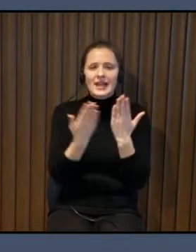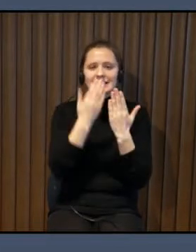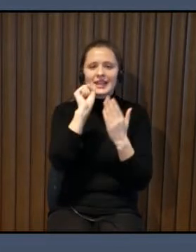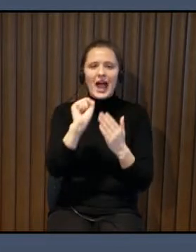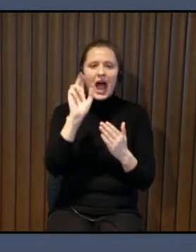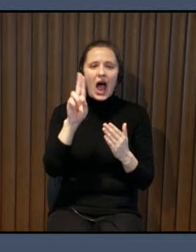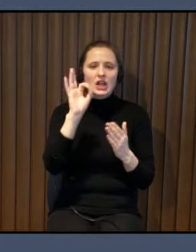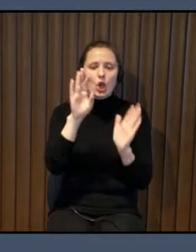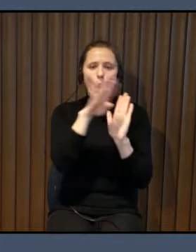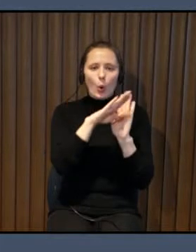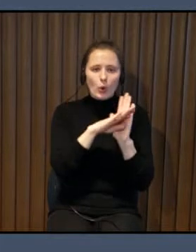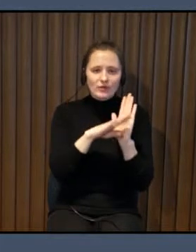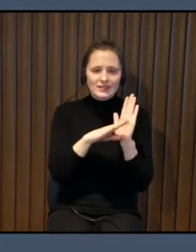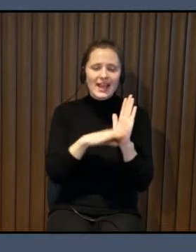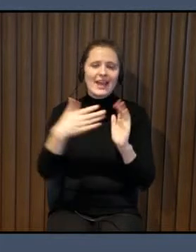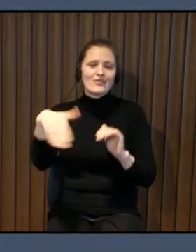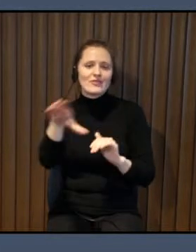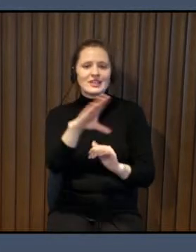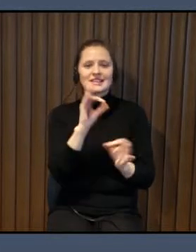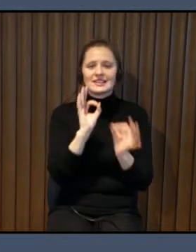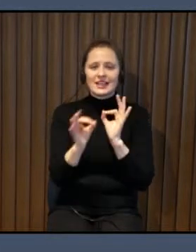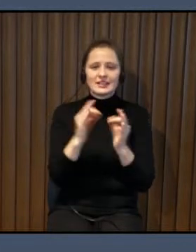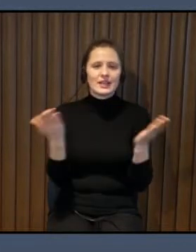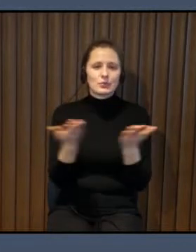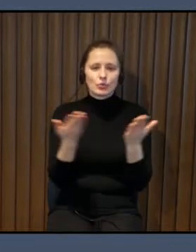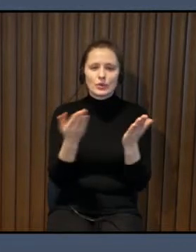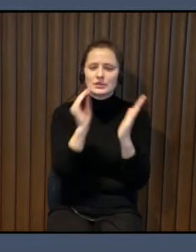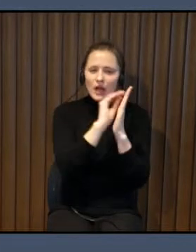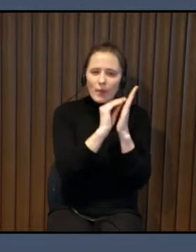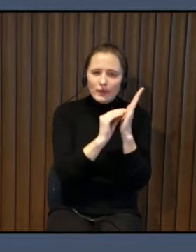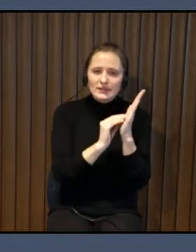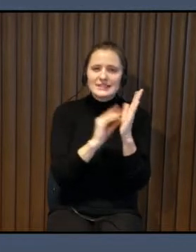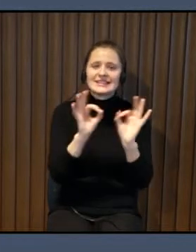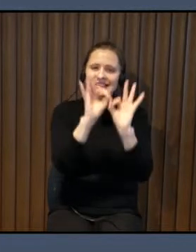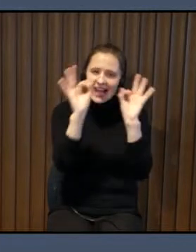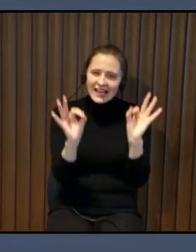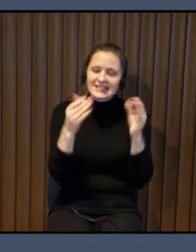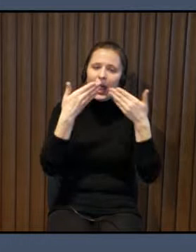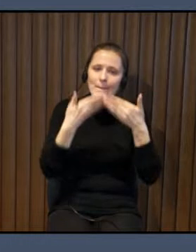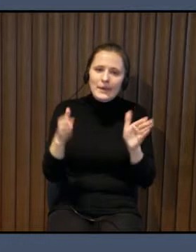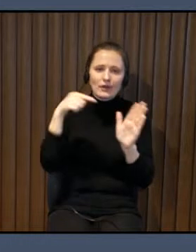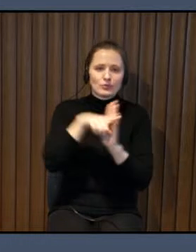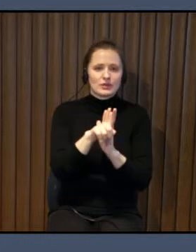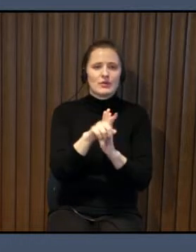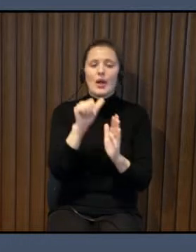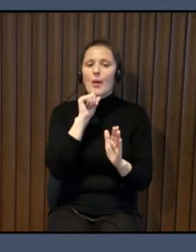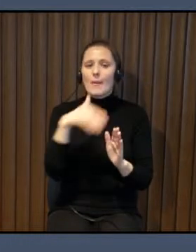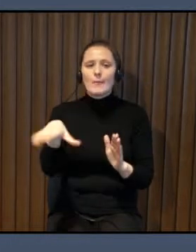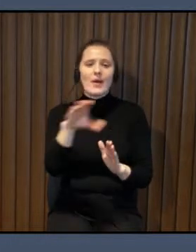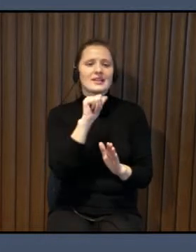and to be integrated in the society. If you read the UN Convention, all the